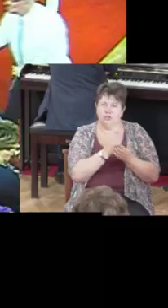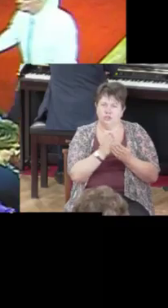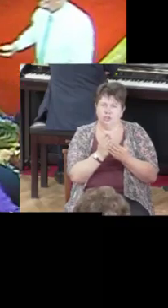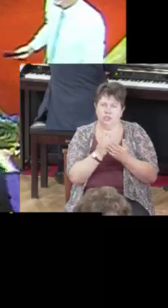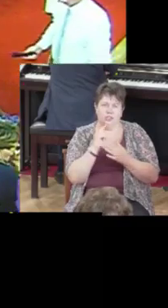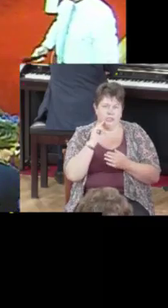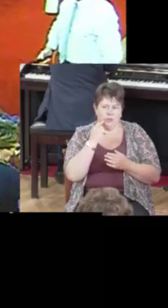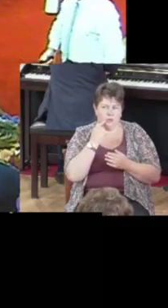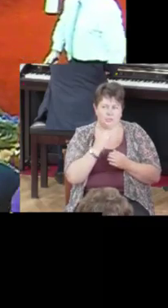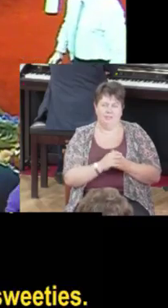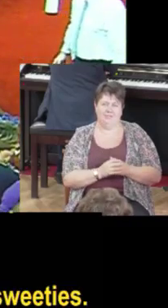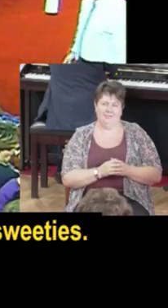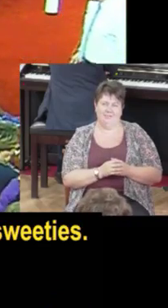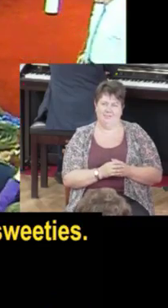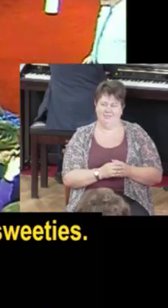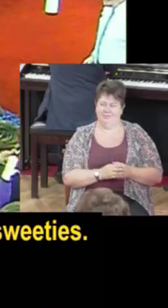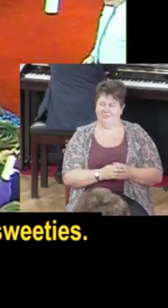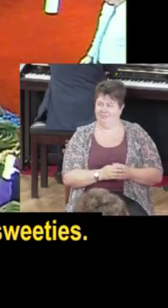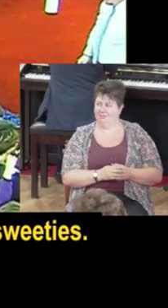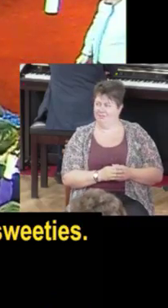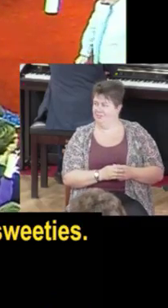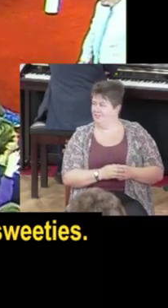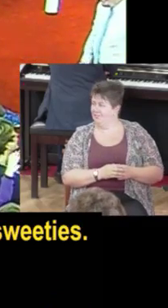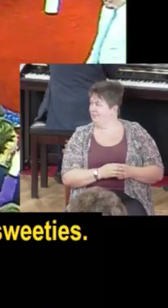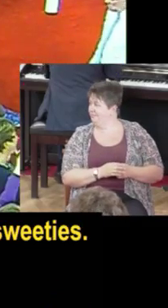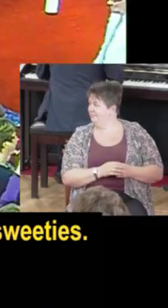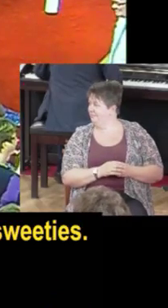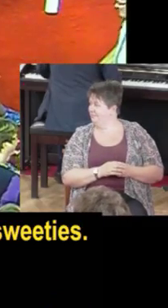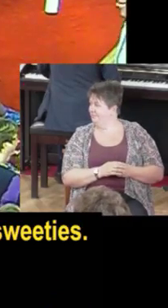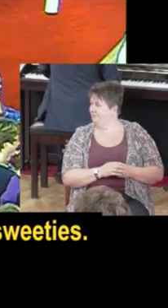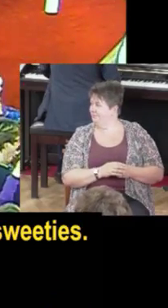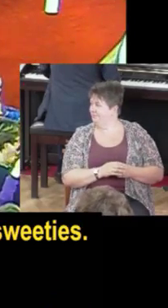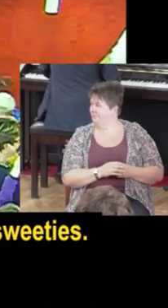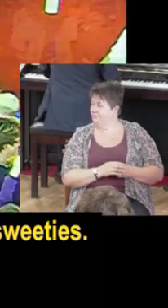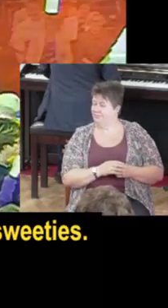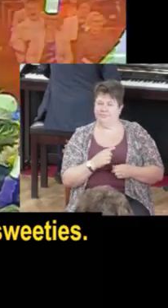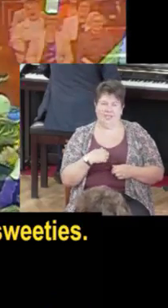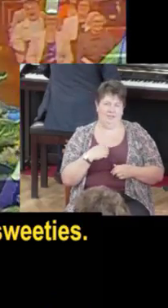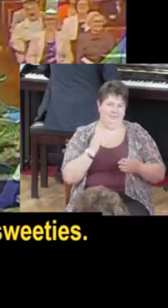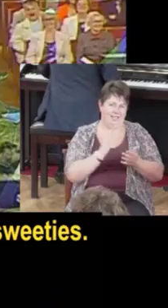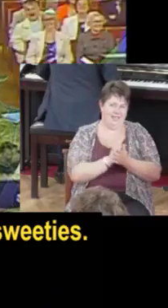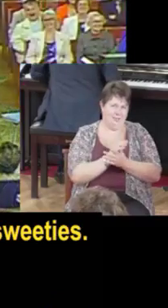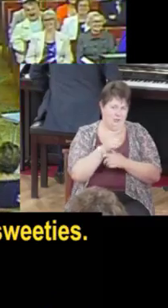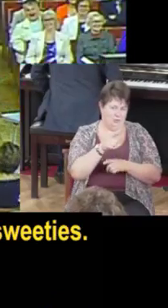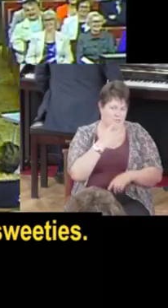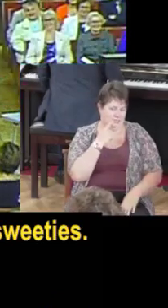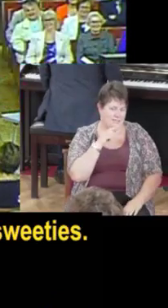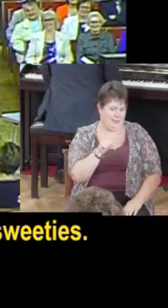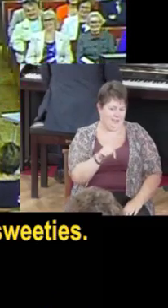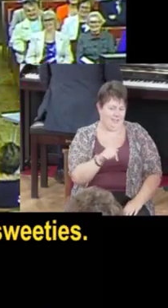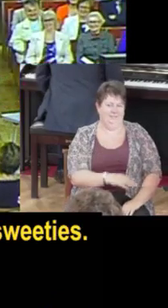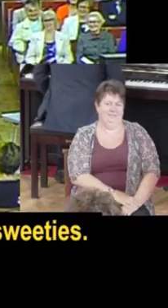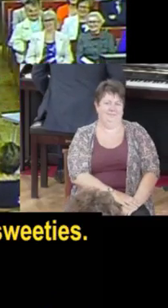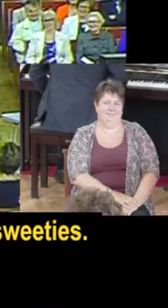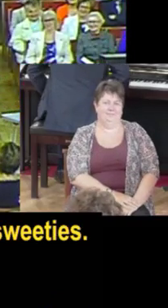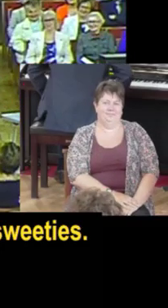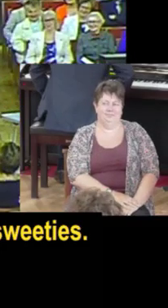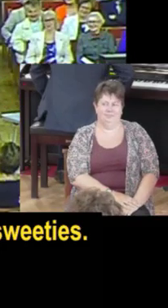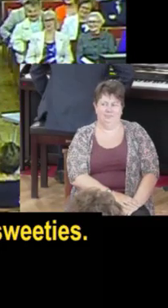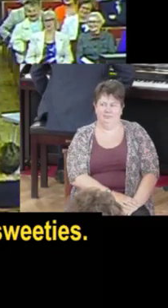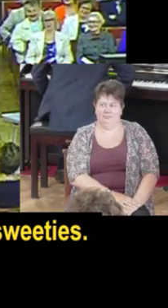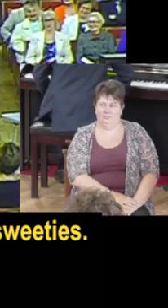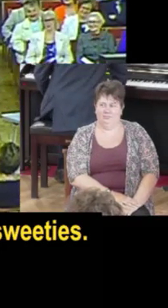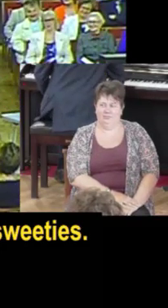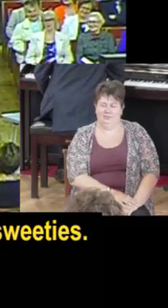share our sweeties. Well, do you know, Brody, I'm really glad that you said that. That would